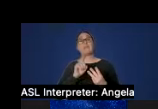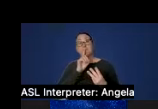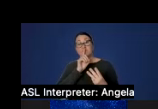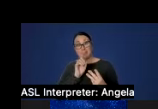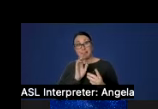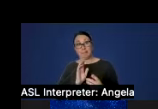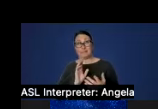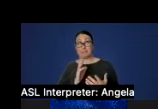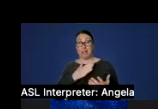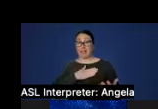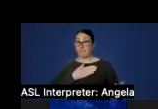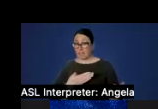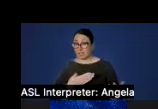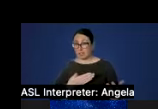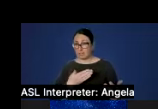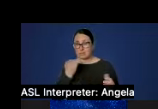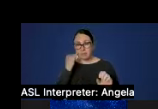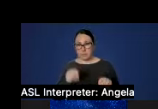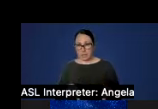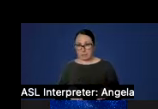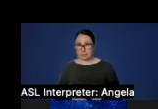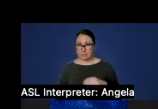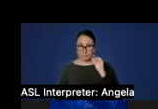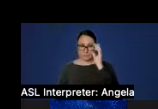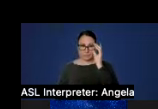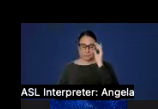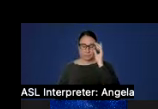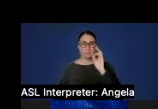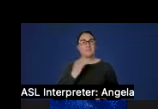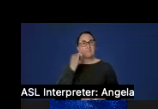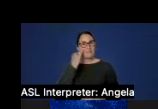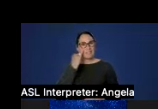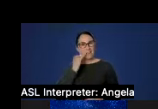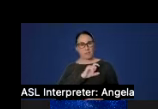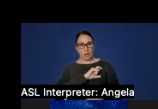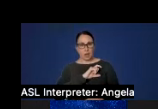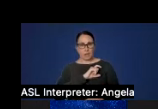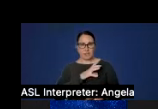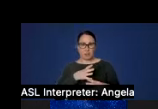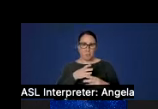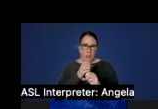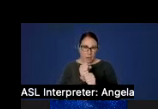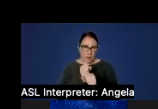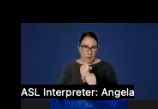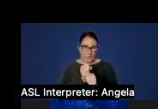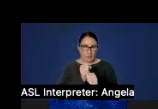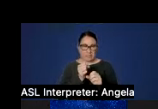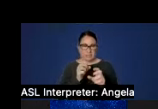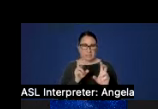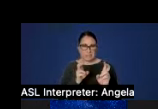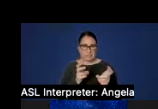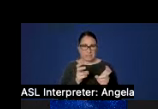All right, next. Oh, wait, hold on. If the officer paraphrases in the documentation, there is much that is lost